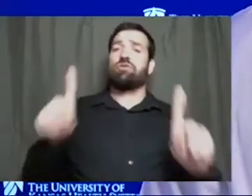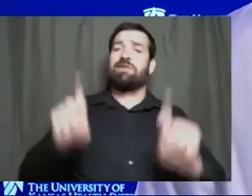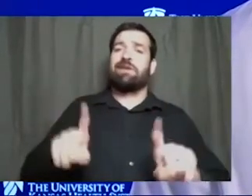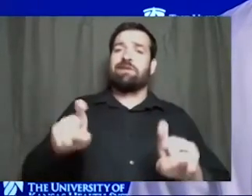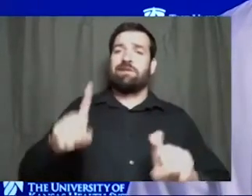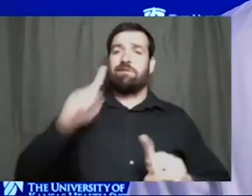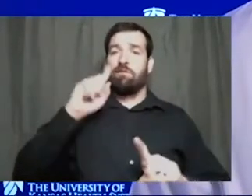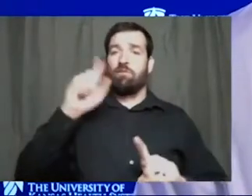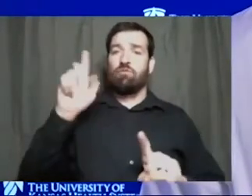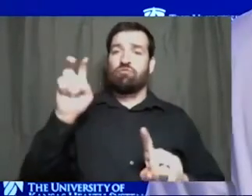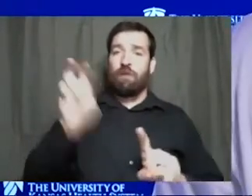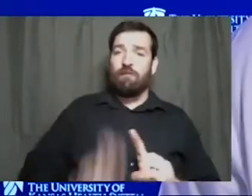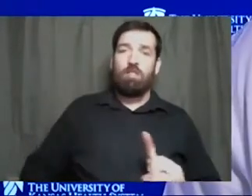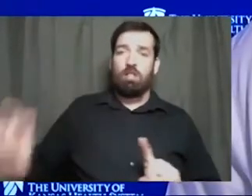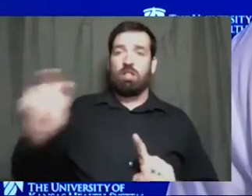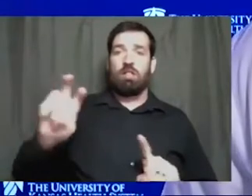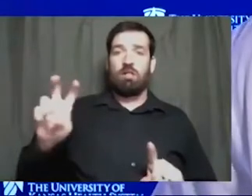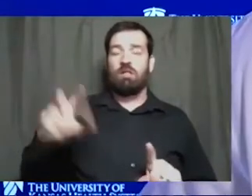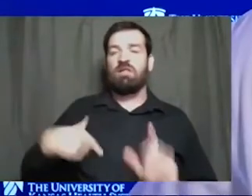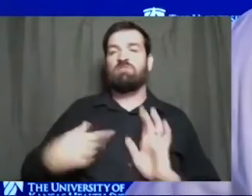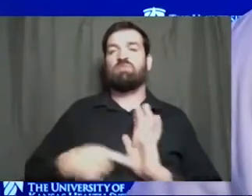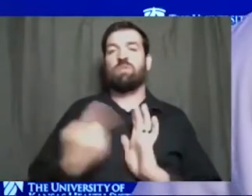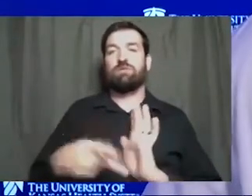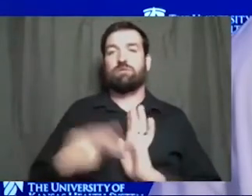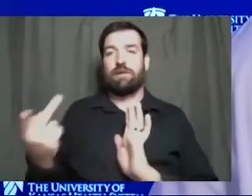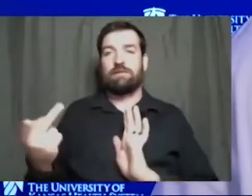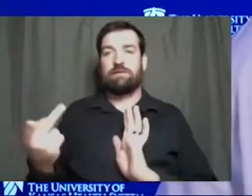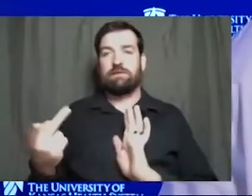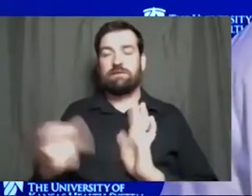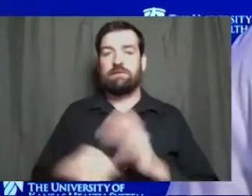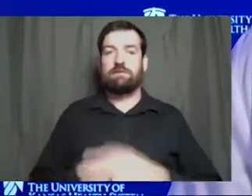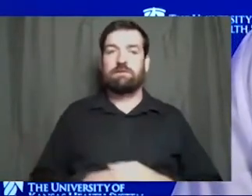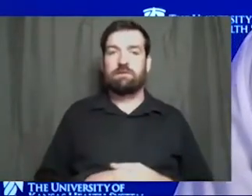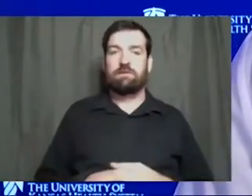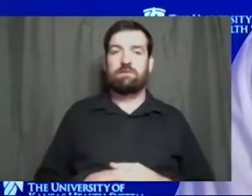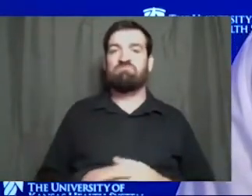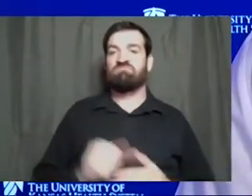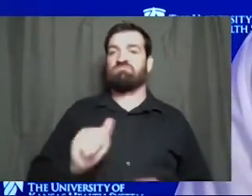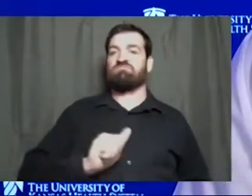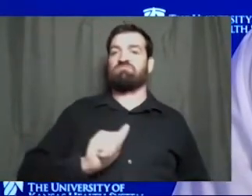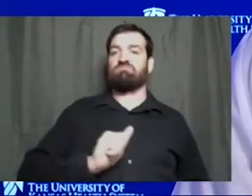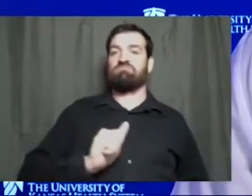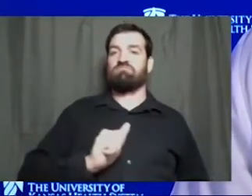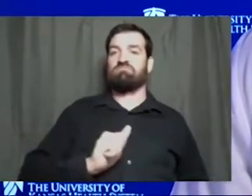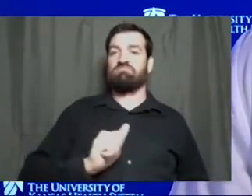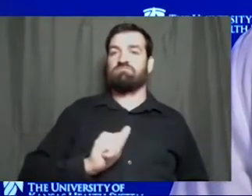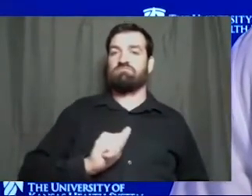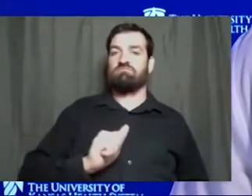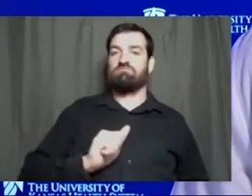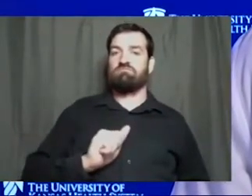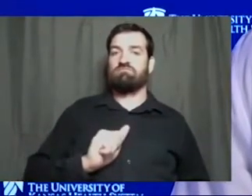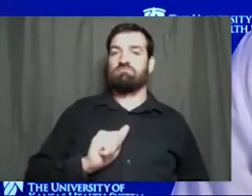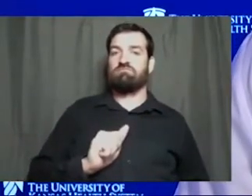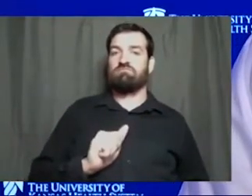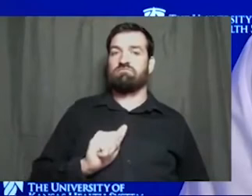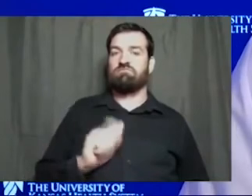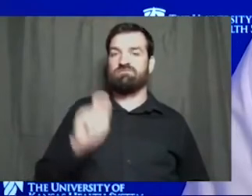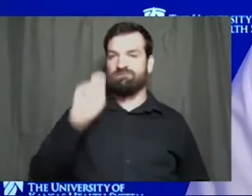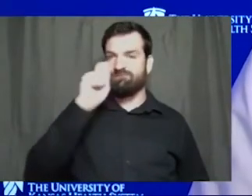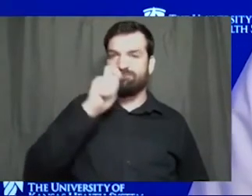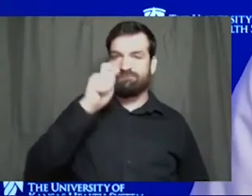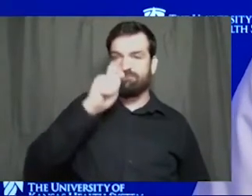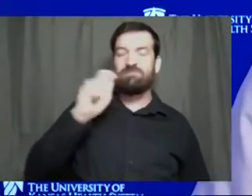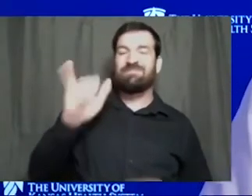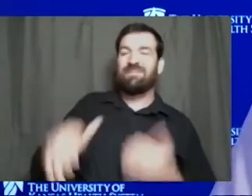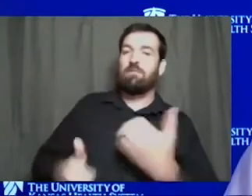nature. Once or twice, and it was self-administered. I think that's mostly the antigen test, but I